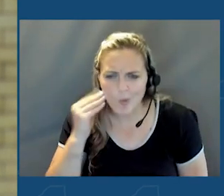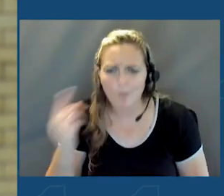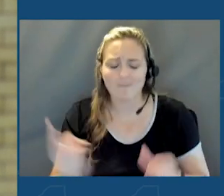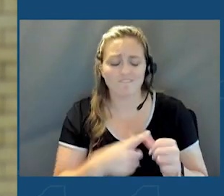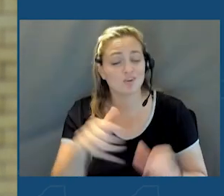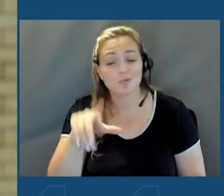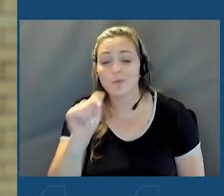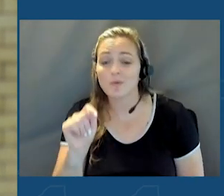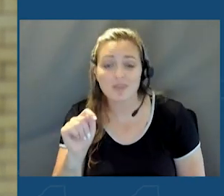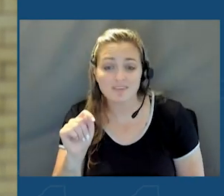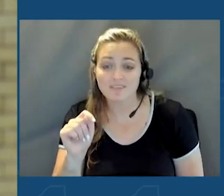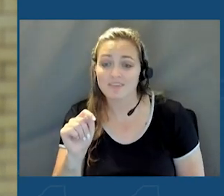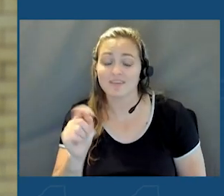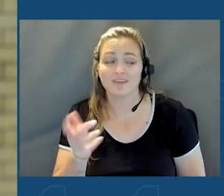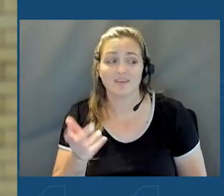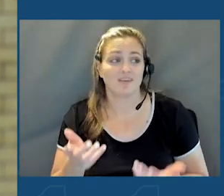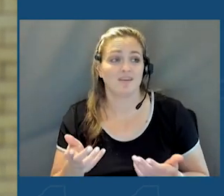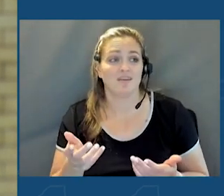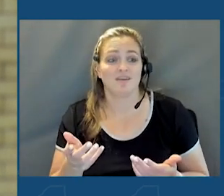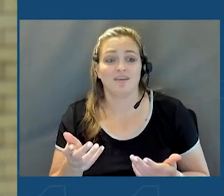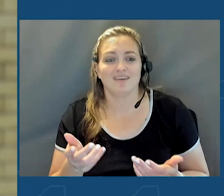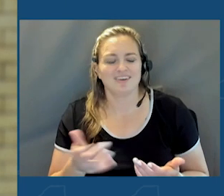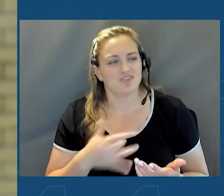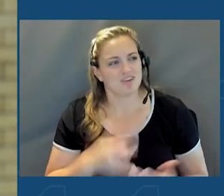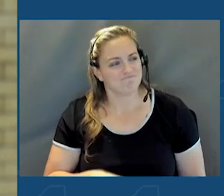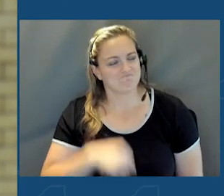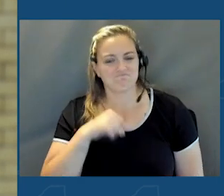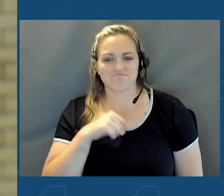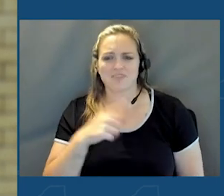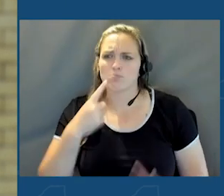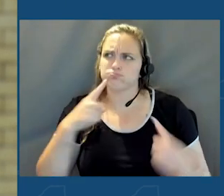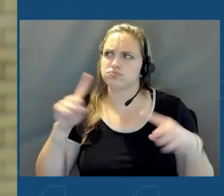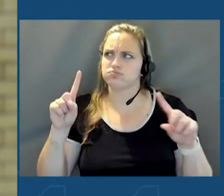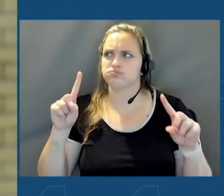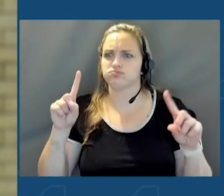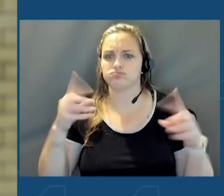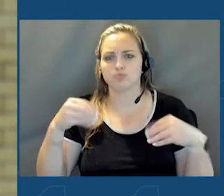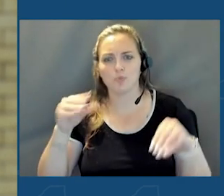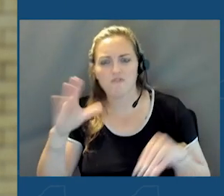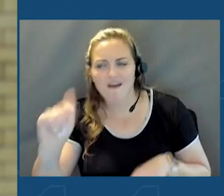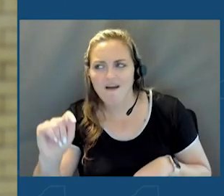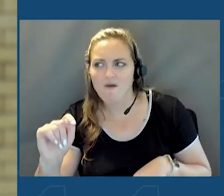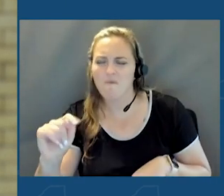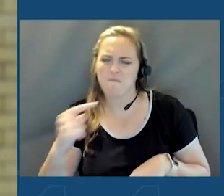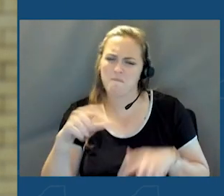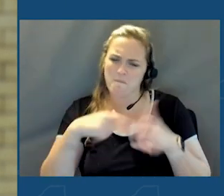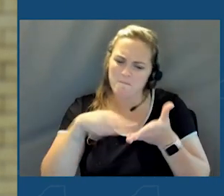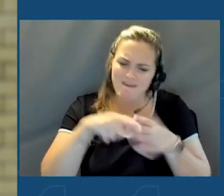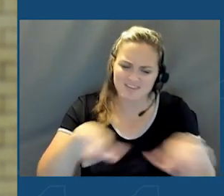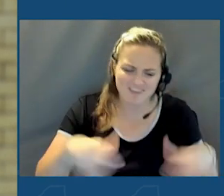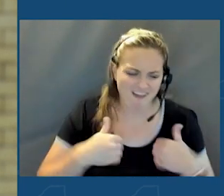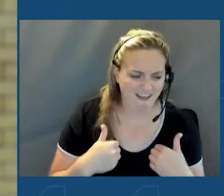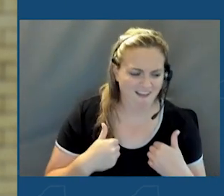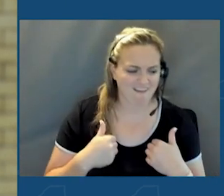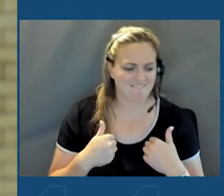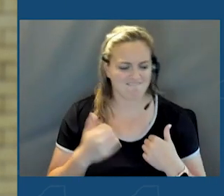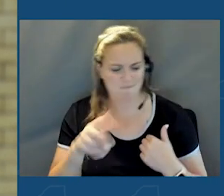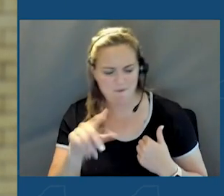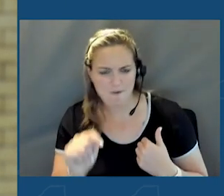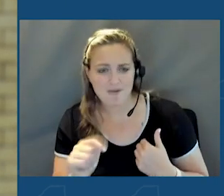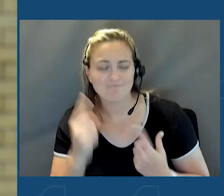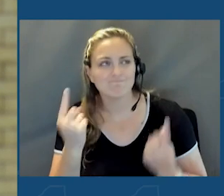apartment. Just, you feel so proud, you finally get out, you got a little paycheck, you have an apartment. And maybe someday you're